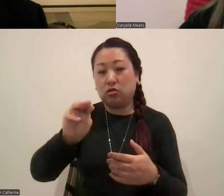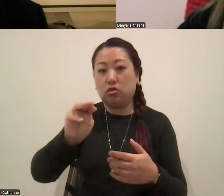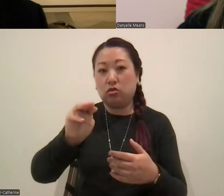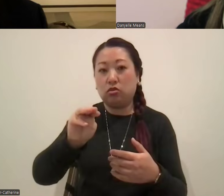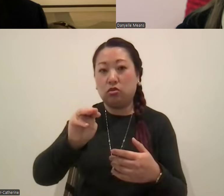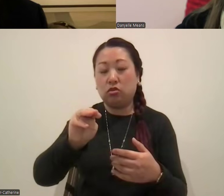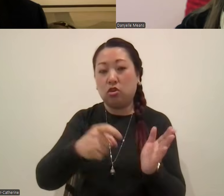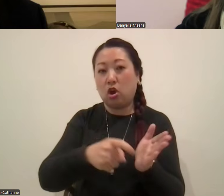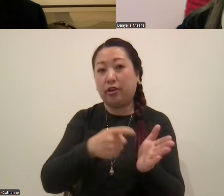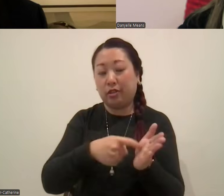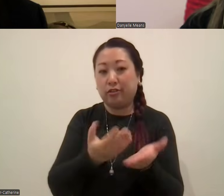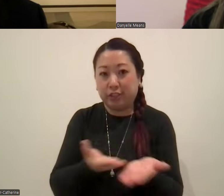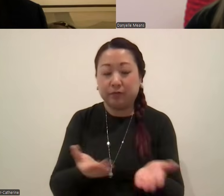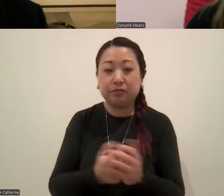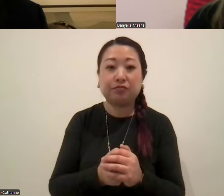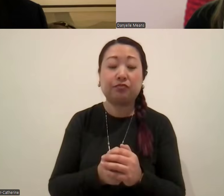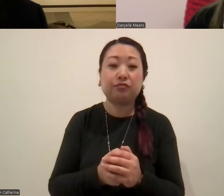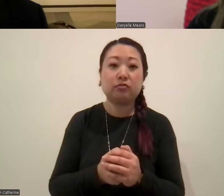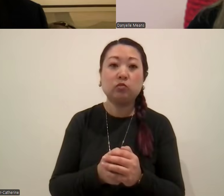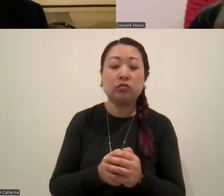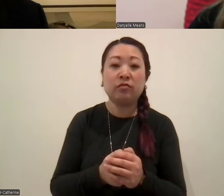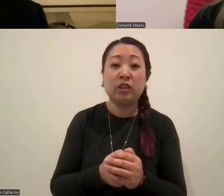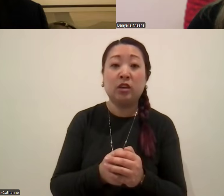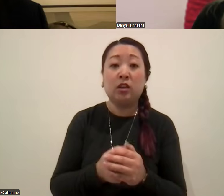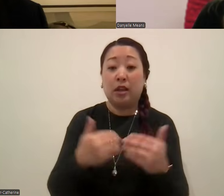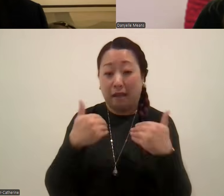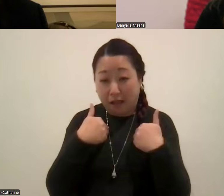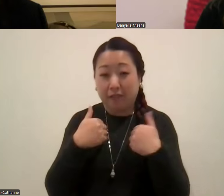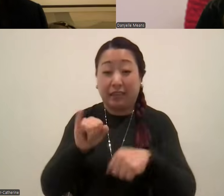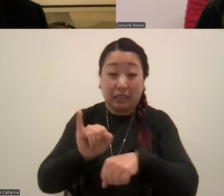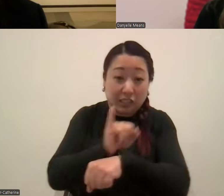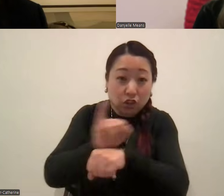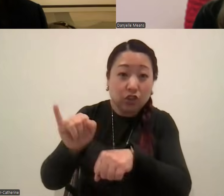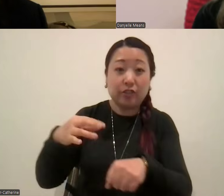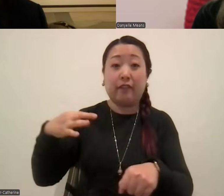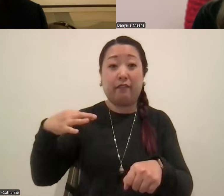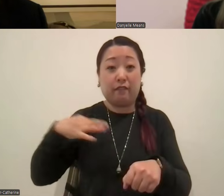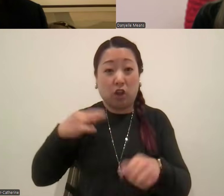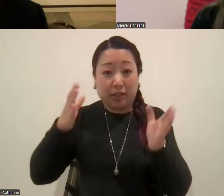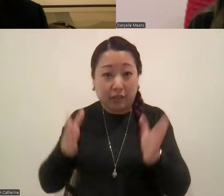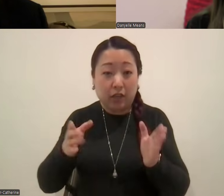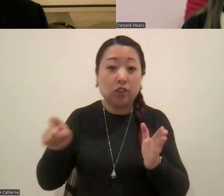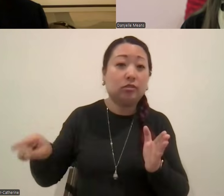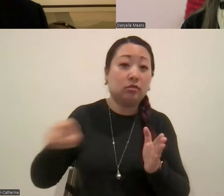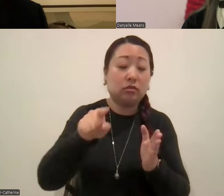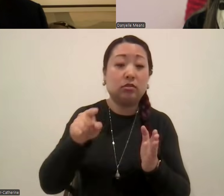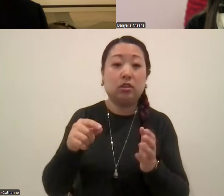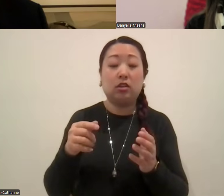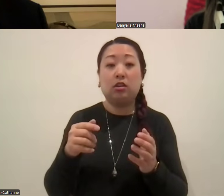being able to have interns and volunteers and, a lot